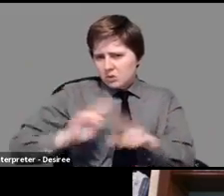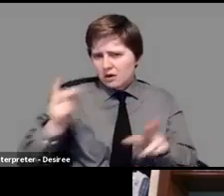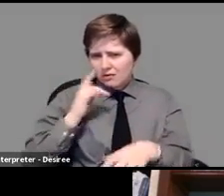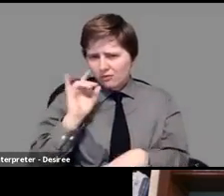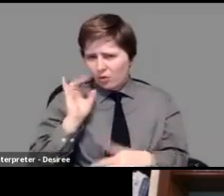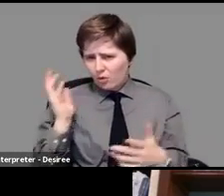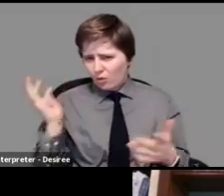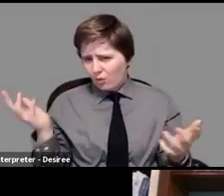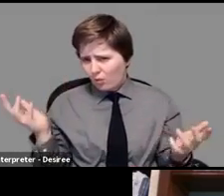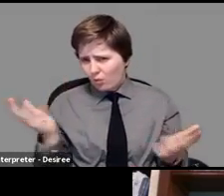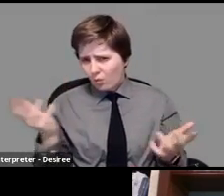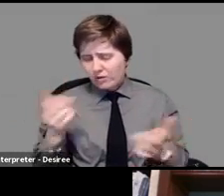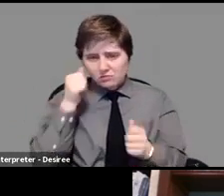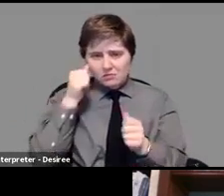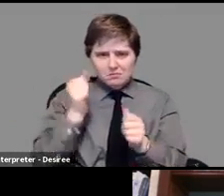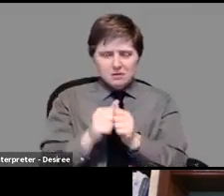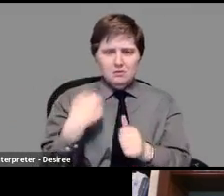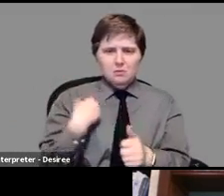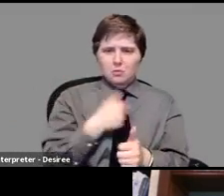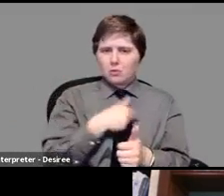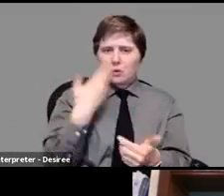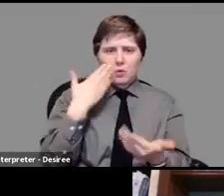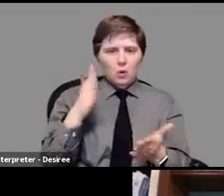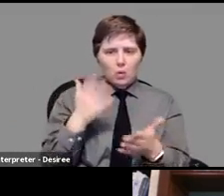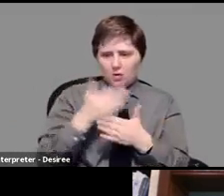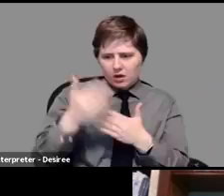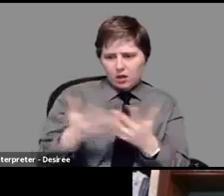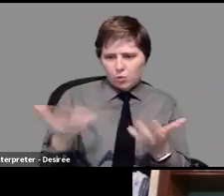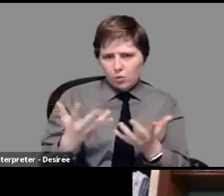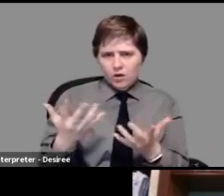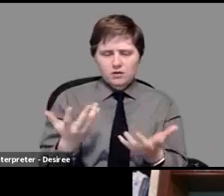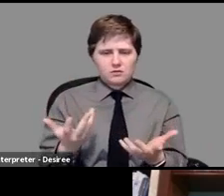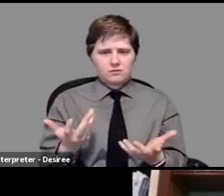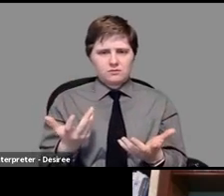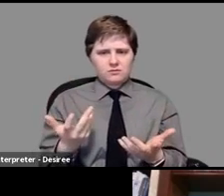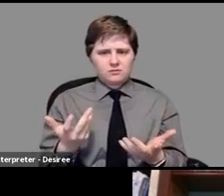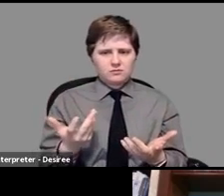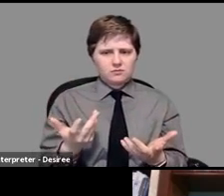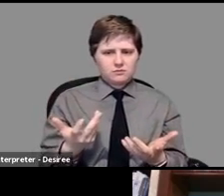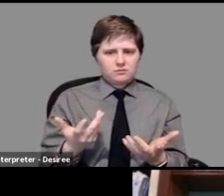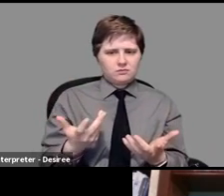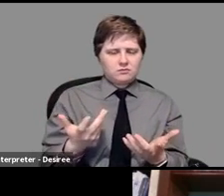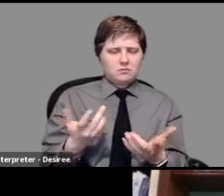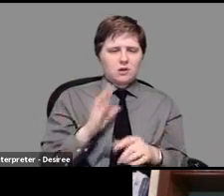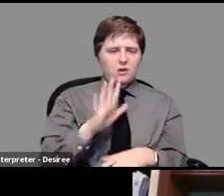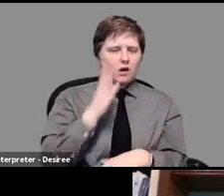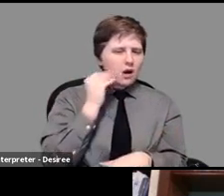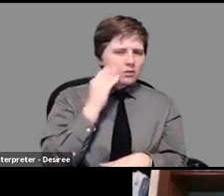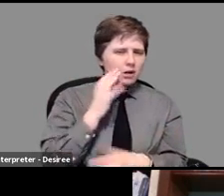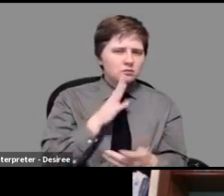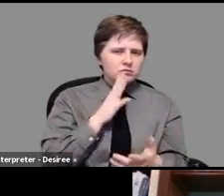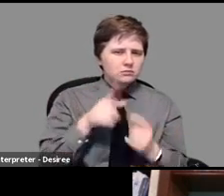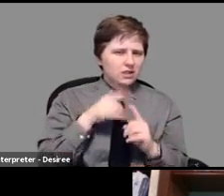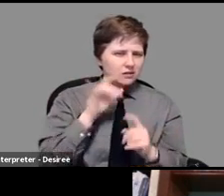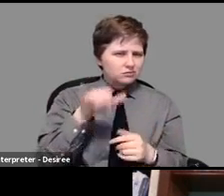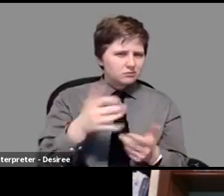for, keeping in mind that we don't know what the bottom is and we don't know what it is, but just from your experience, like talk about what it.